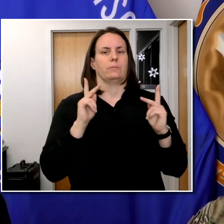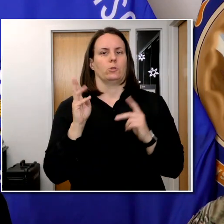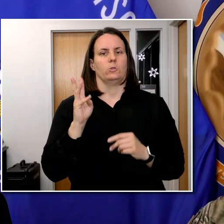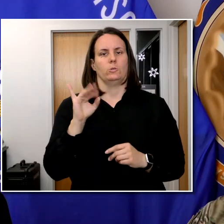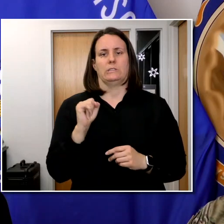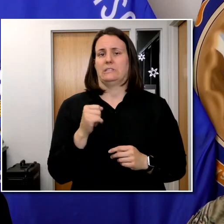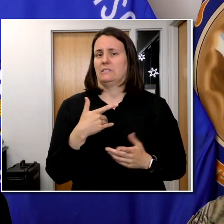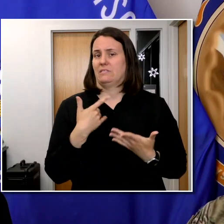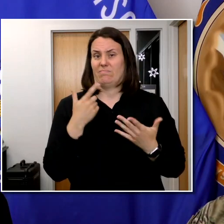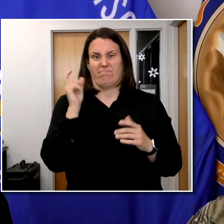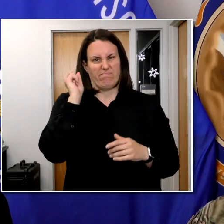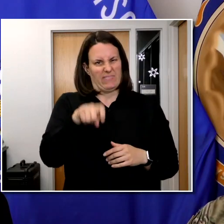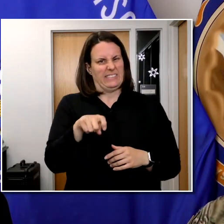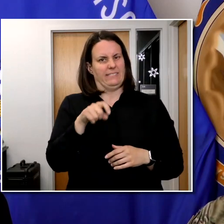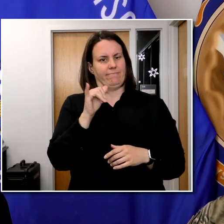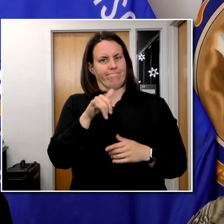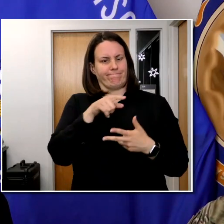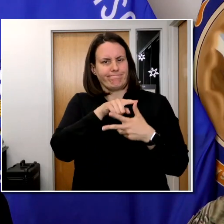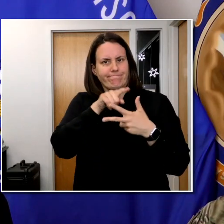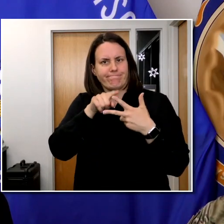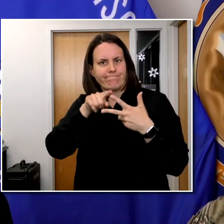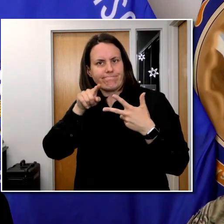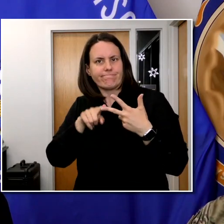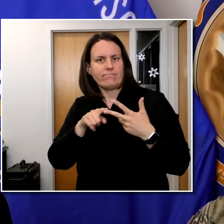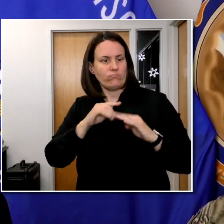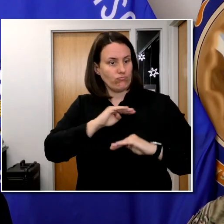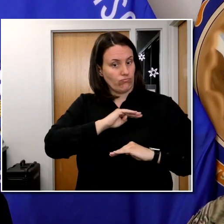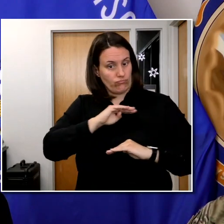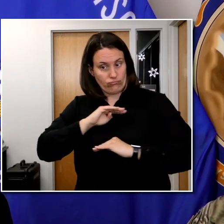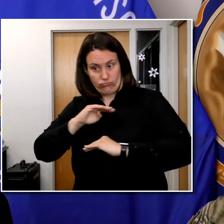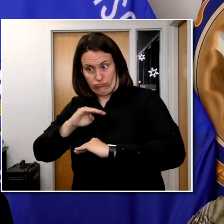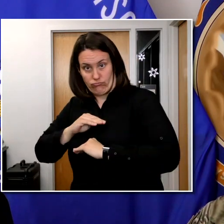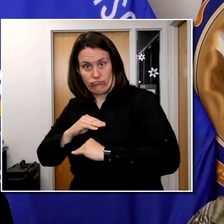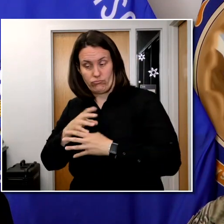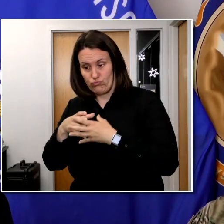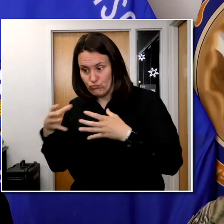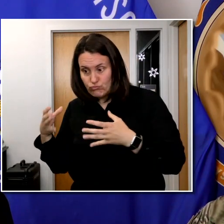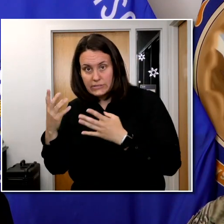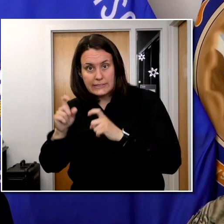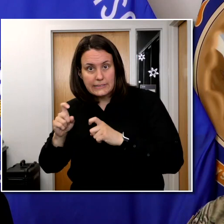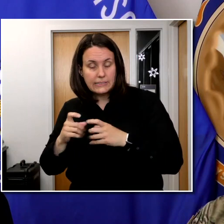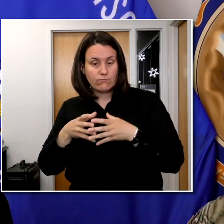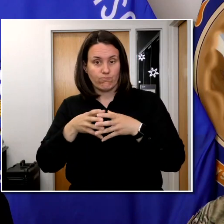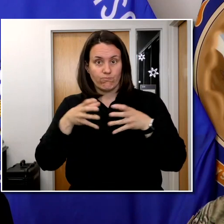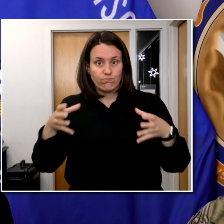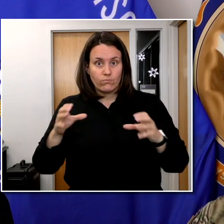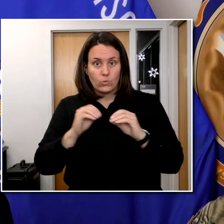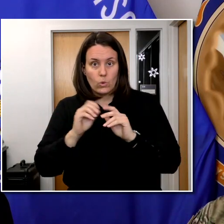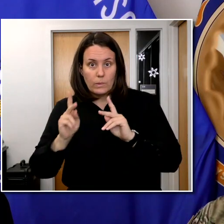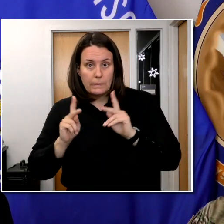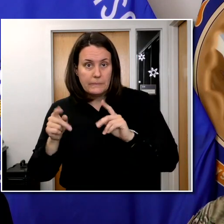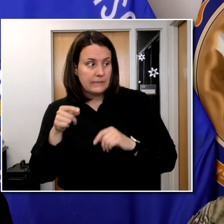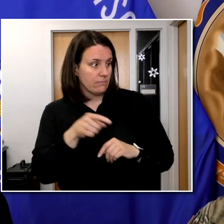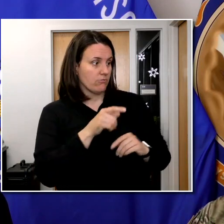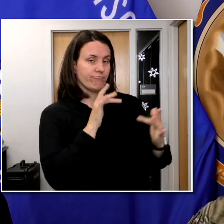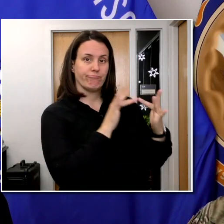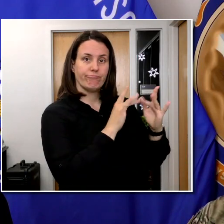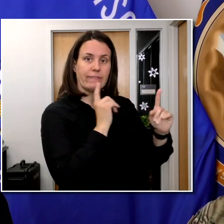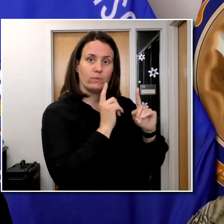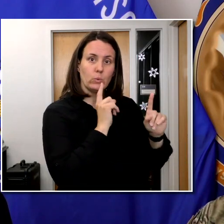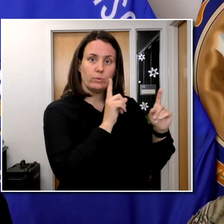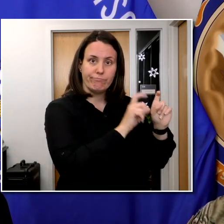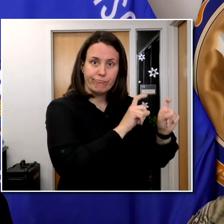testing that the general talked about, the contact tracing, and these efforts to make sure that we can box in